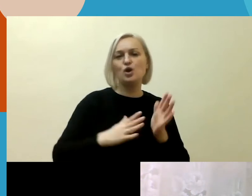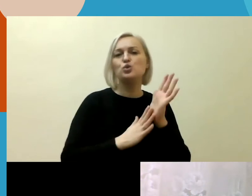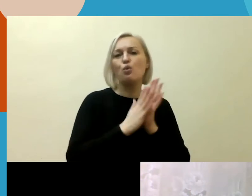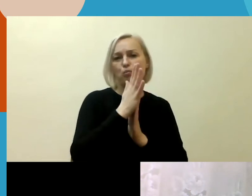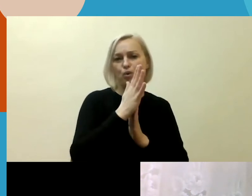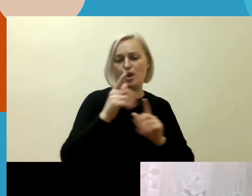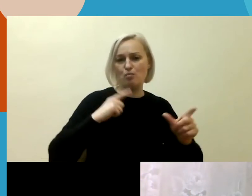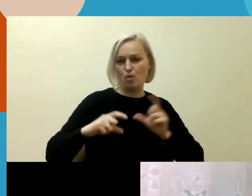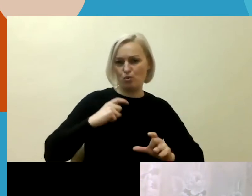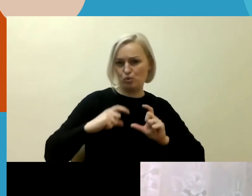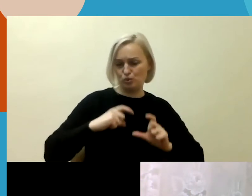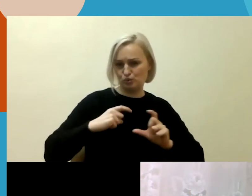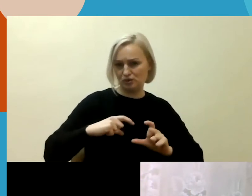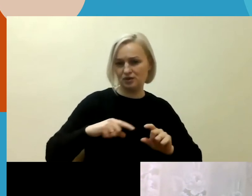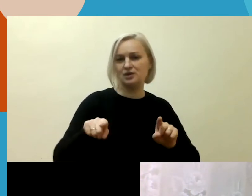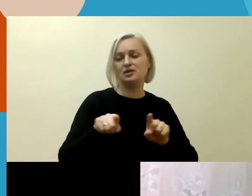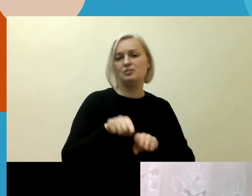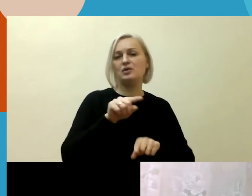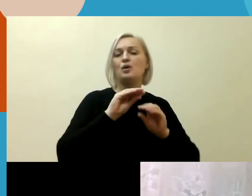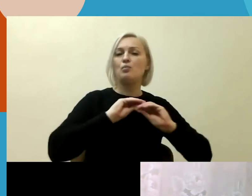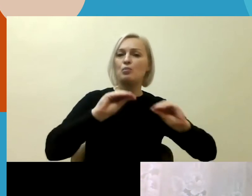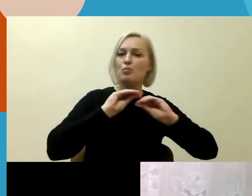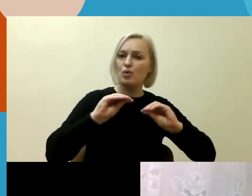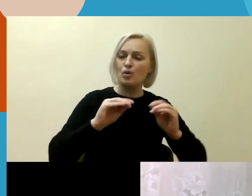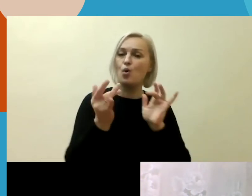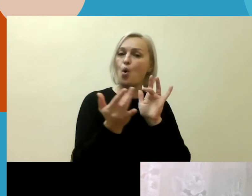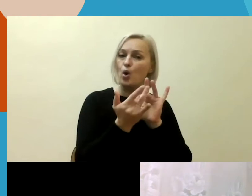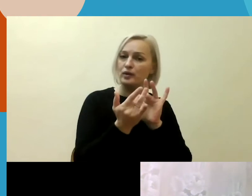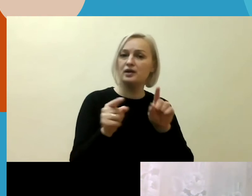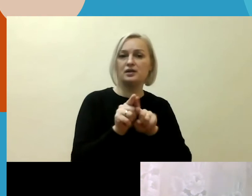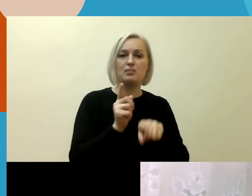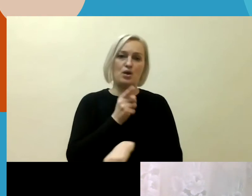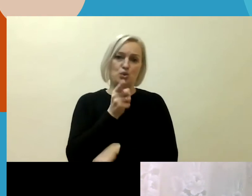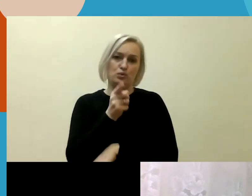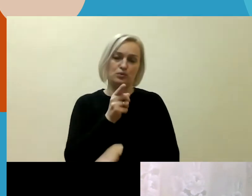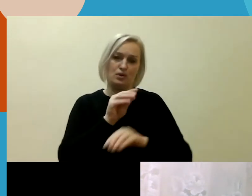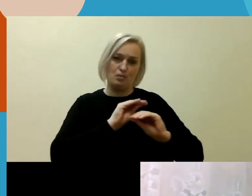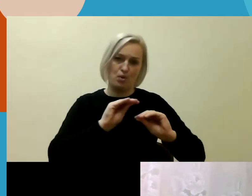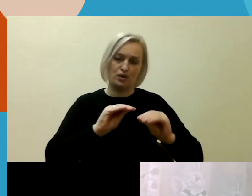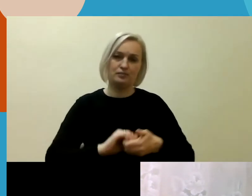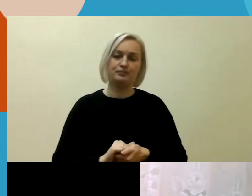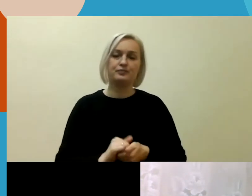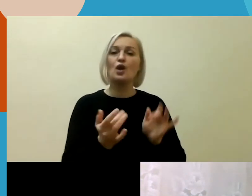who are already working, we provide upgrading